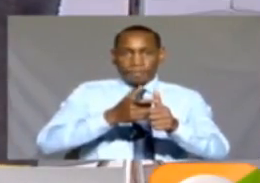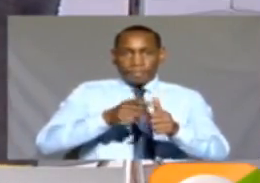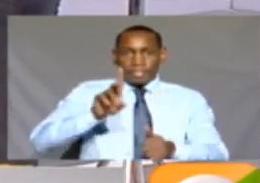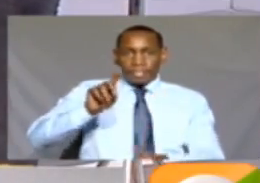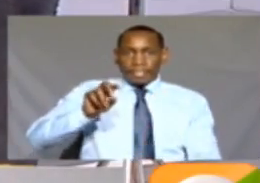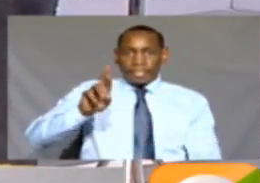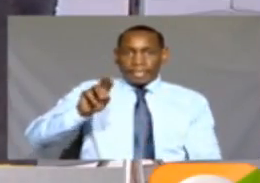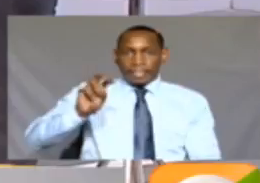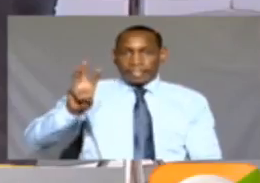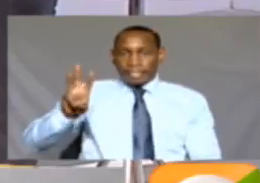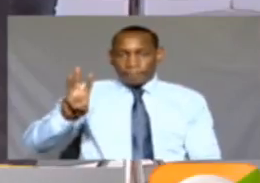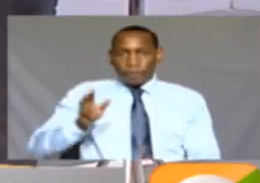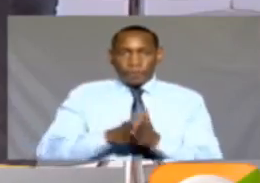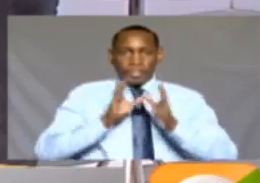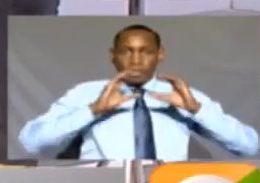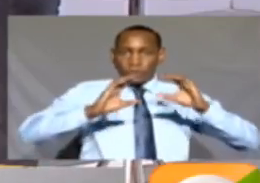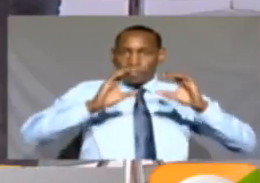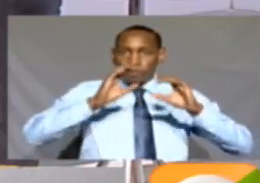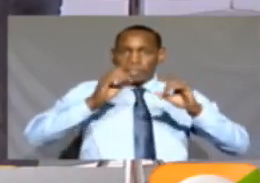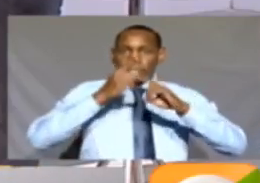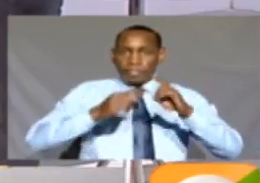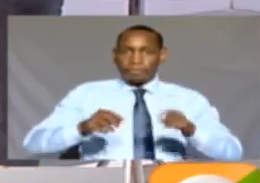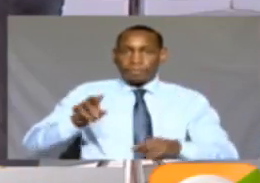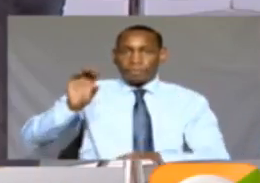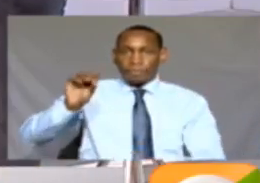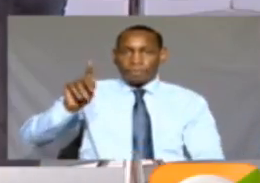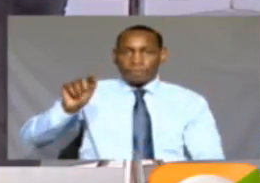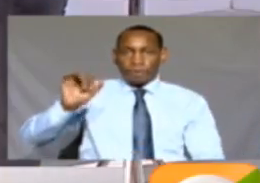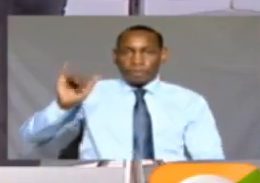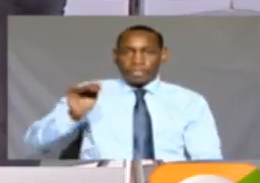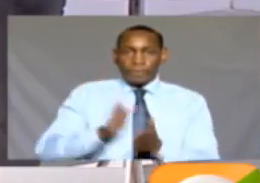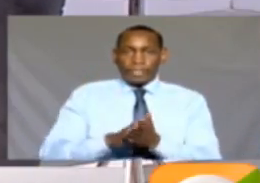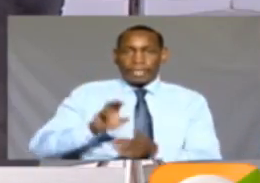DRW Makanga, and Coach of the Year, Hassan Oktay,